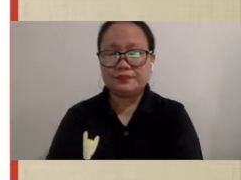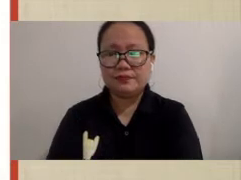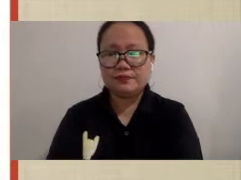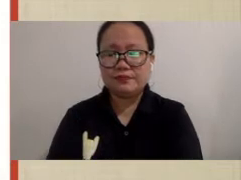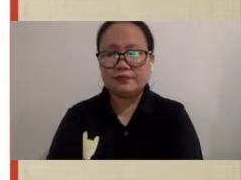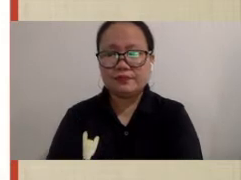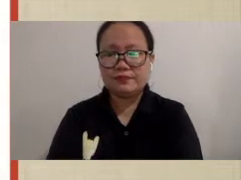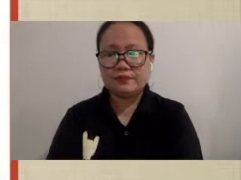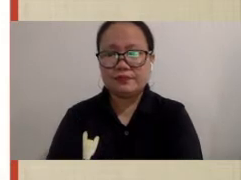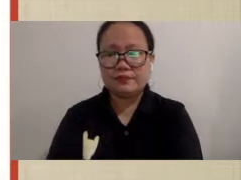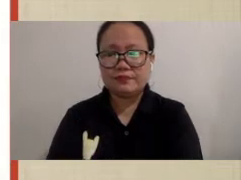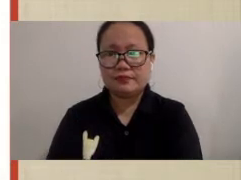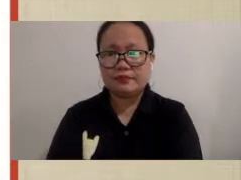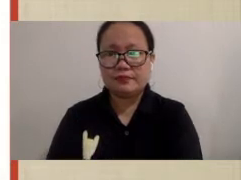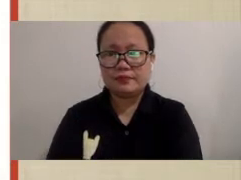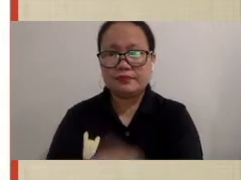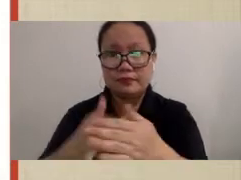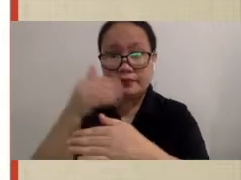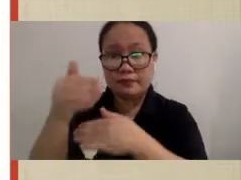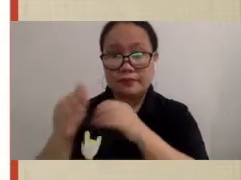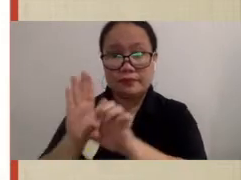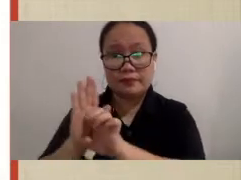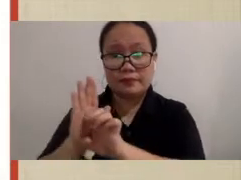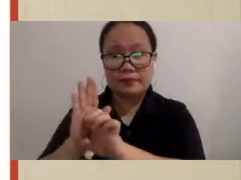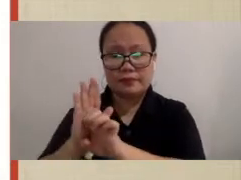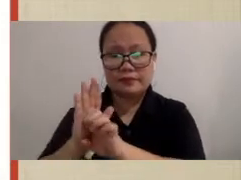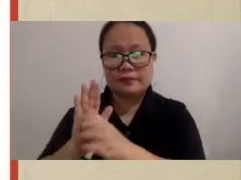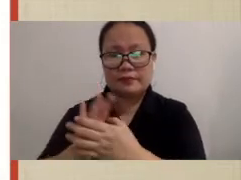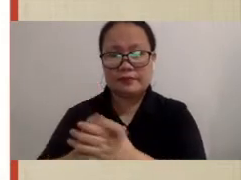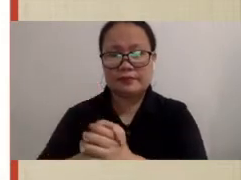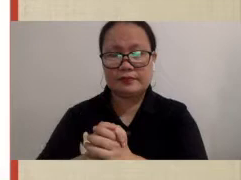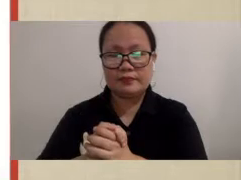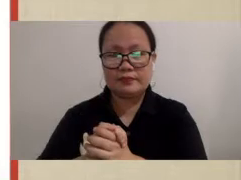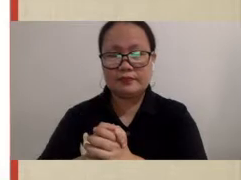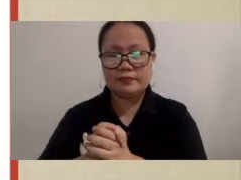to negative 4.